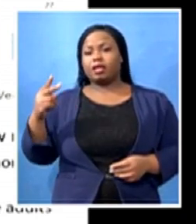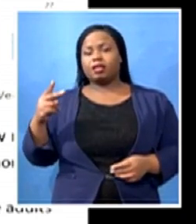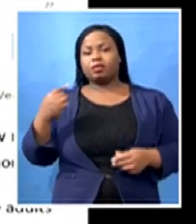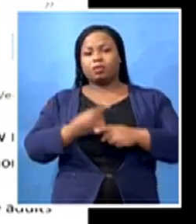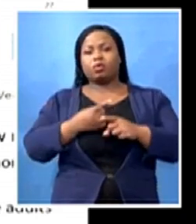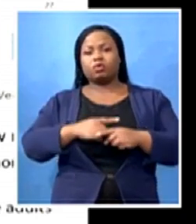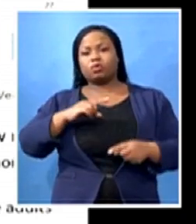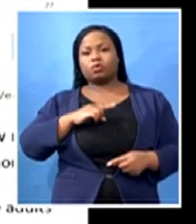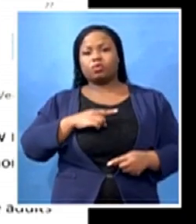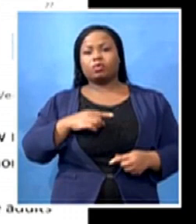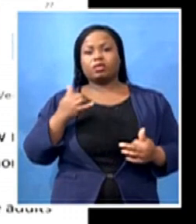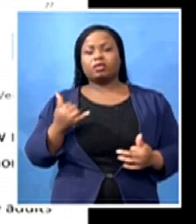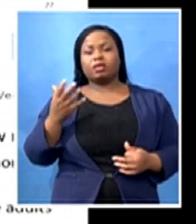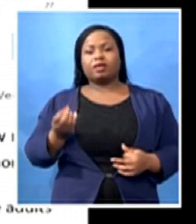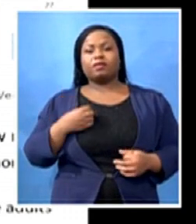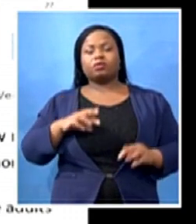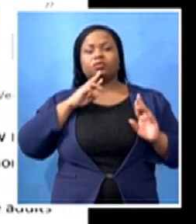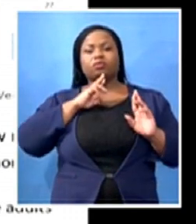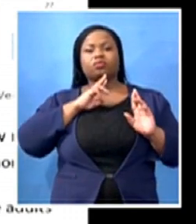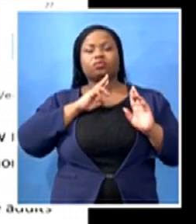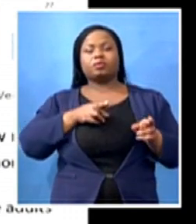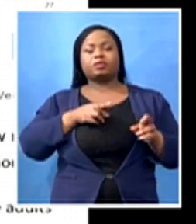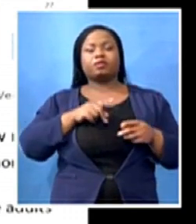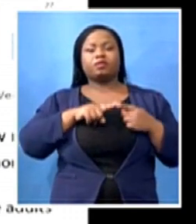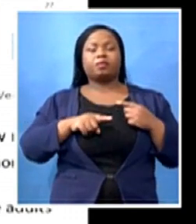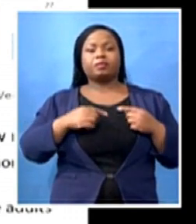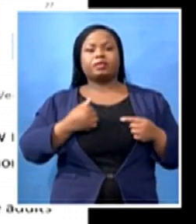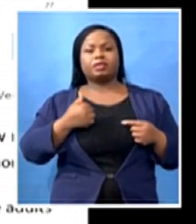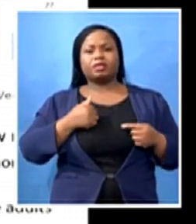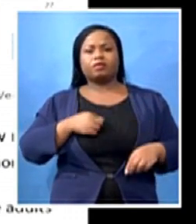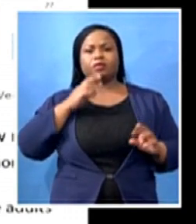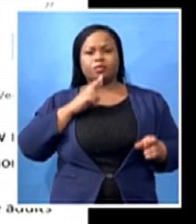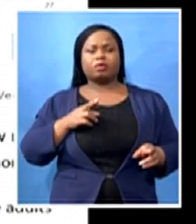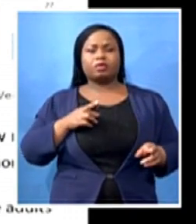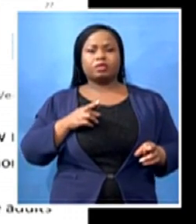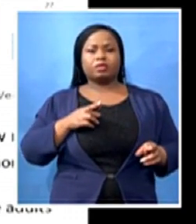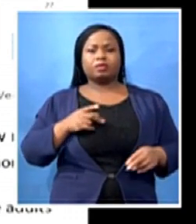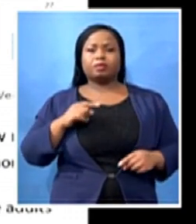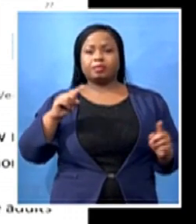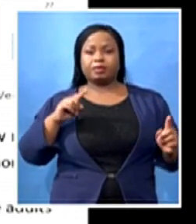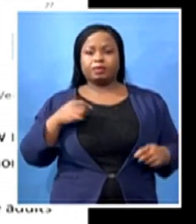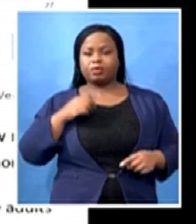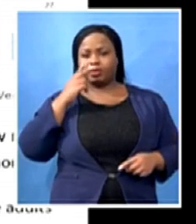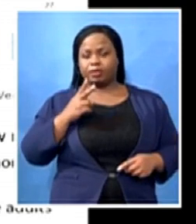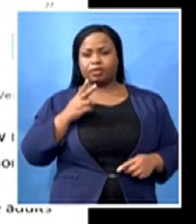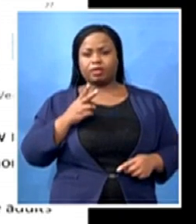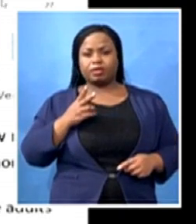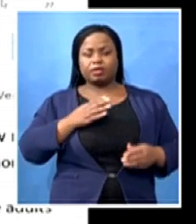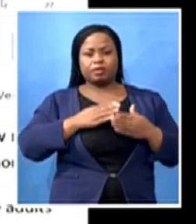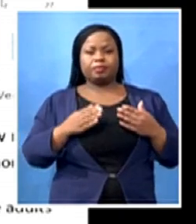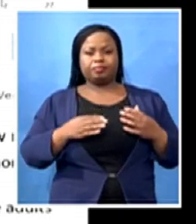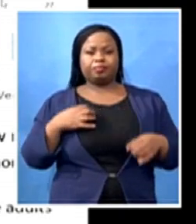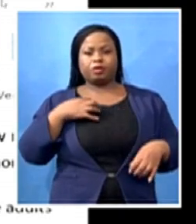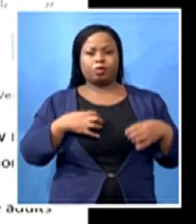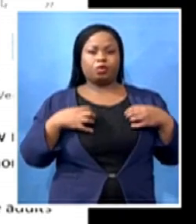by self-reported poverty status. And you can see on most of, certainly these emotions that I've displayed, not all eight negative ones, there